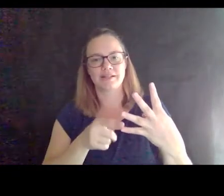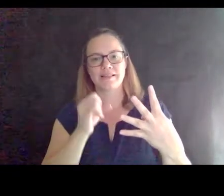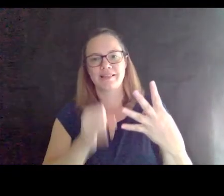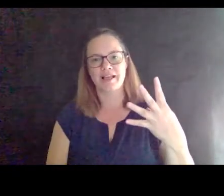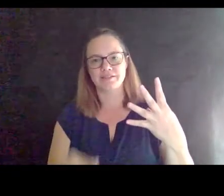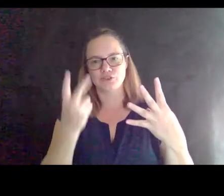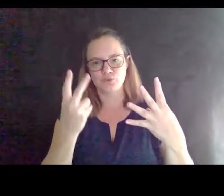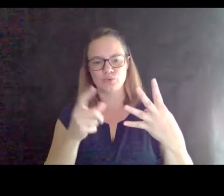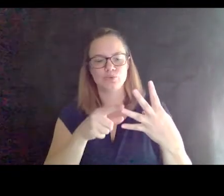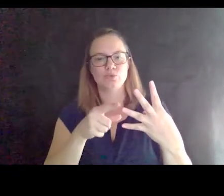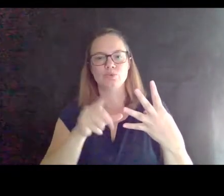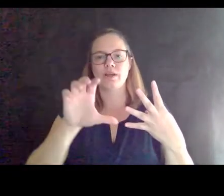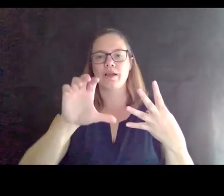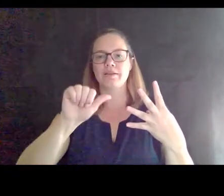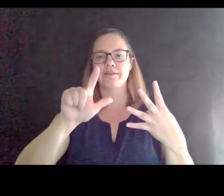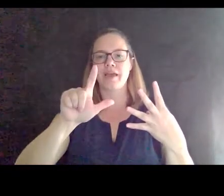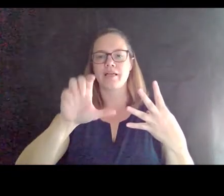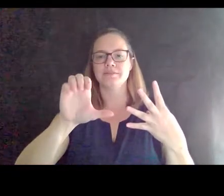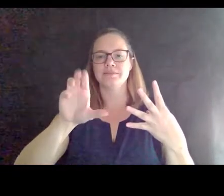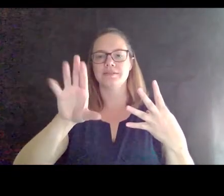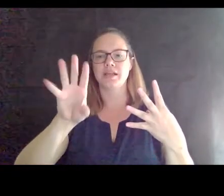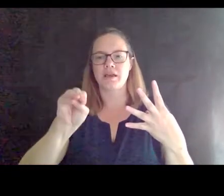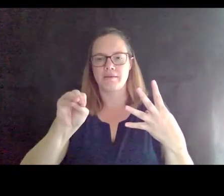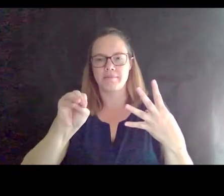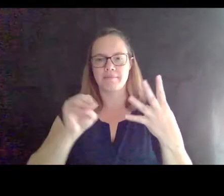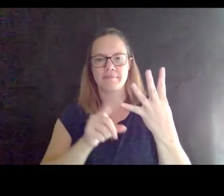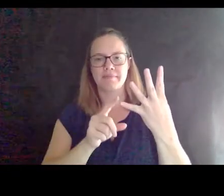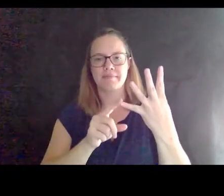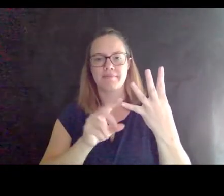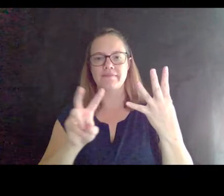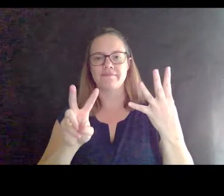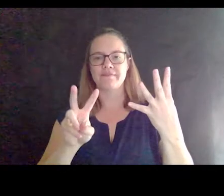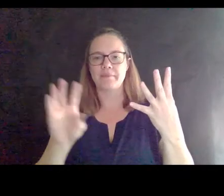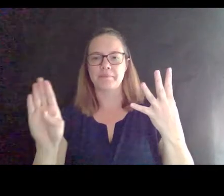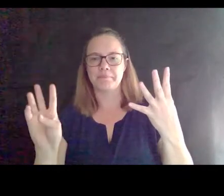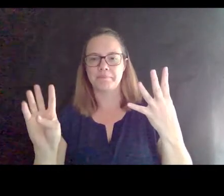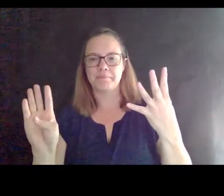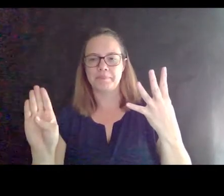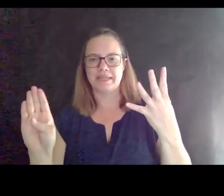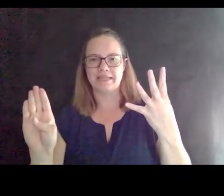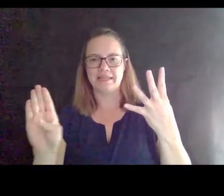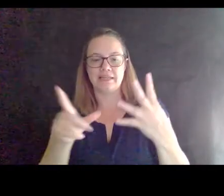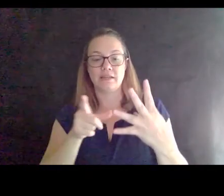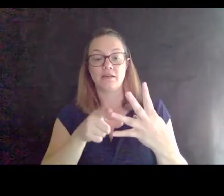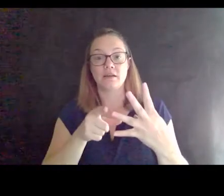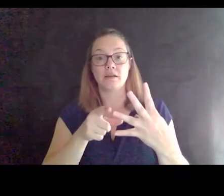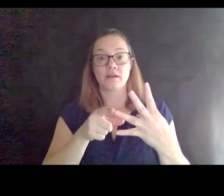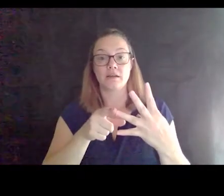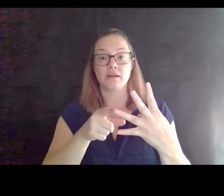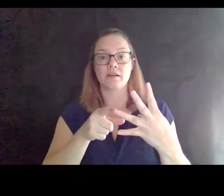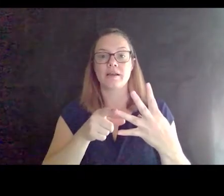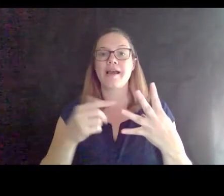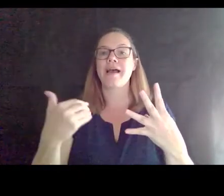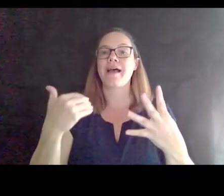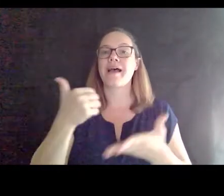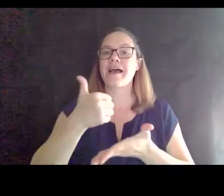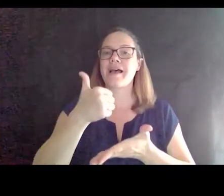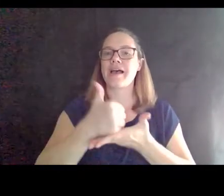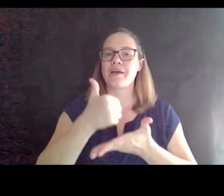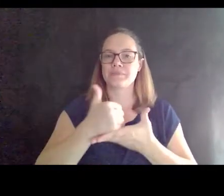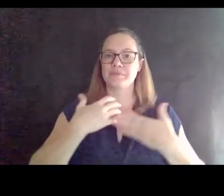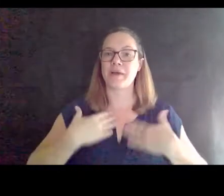foods, calcium and vitamin B. Calcium helps the brain make melatonin. Again,